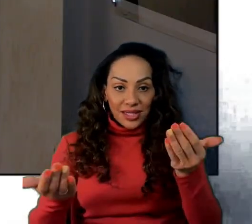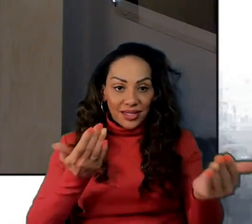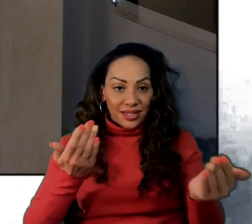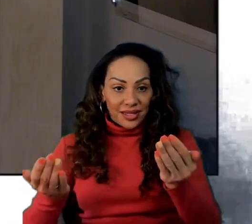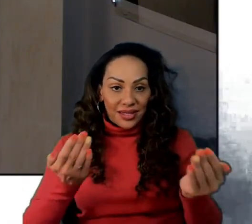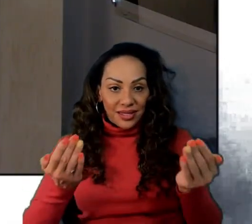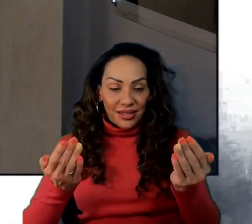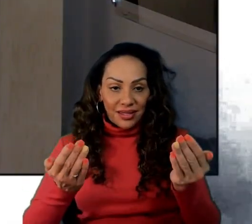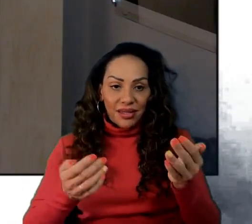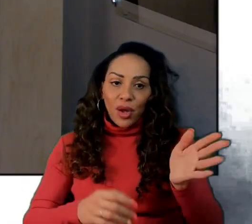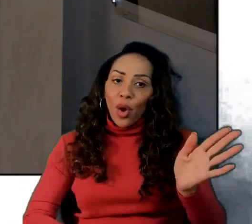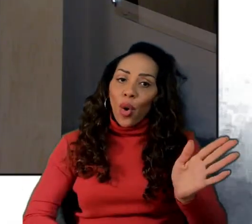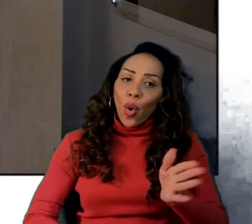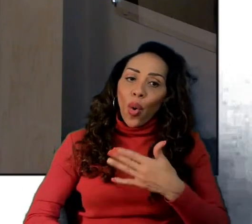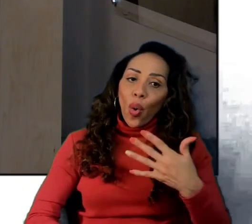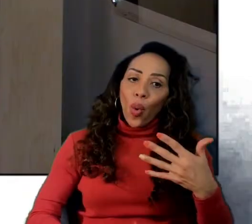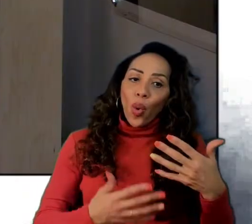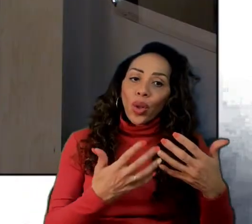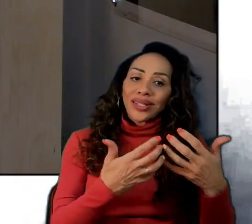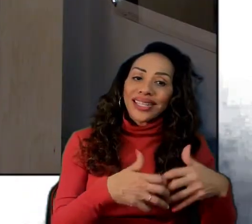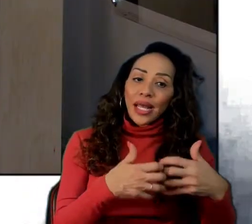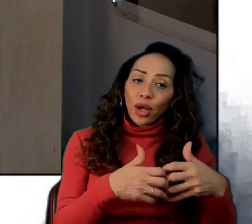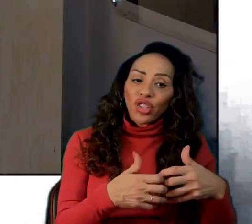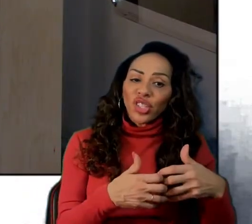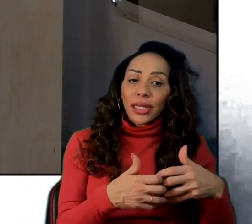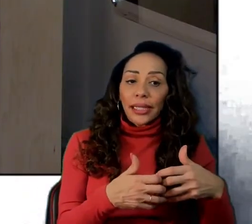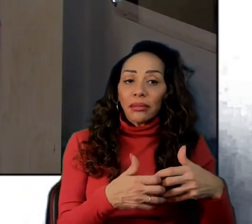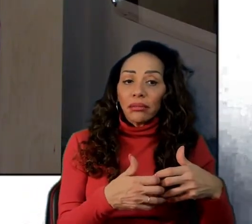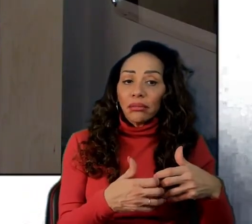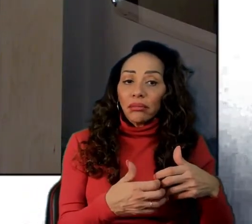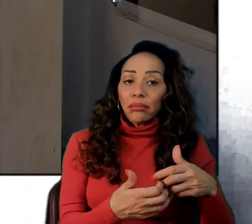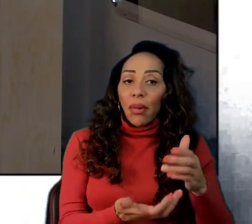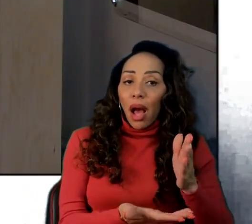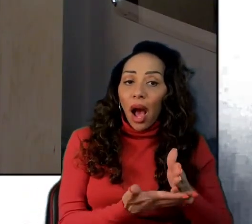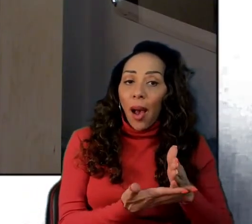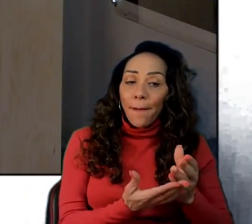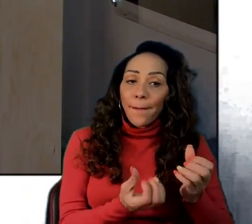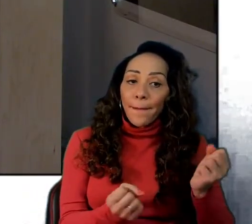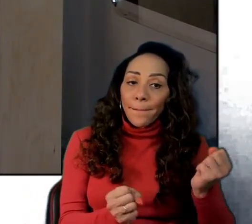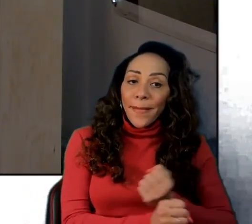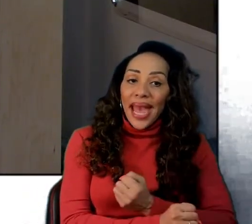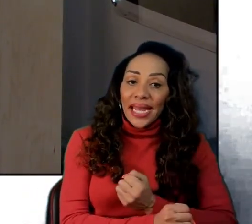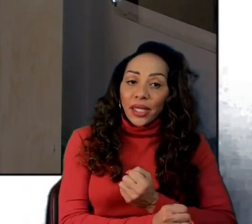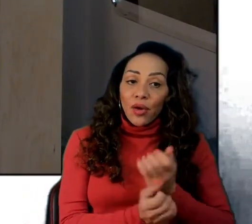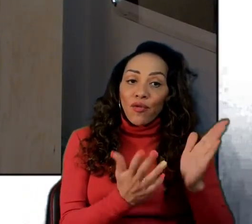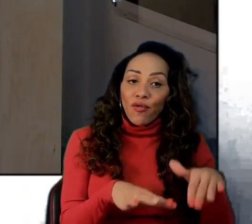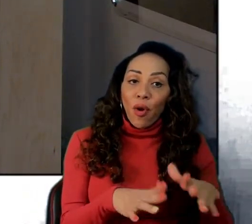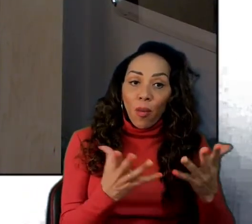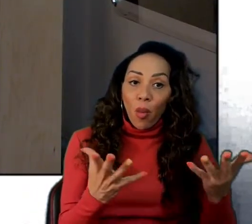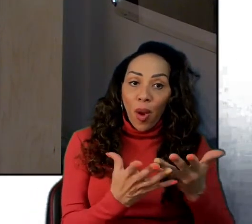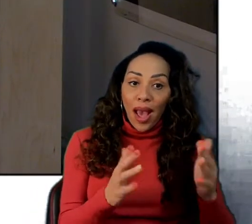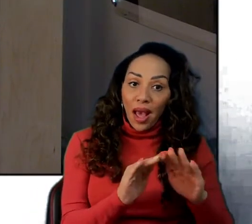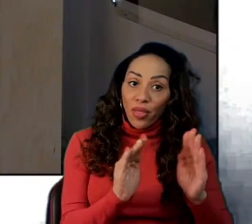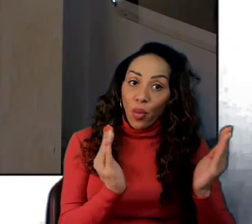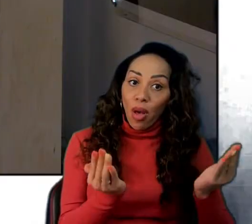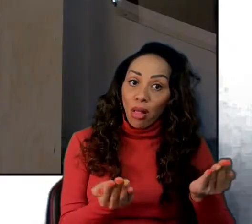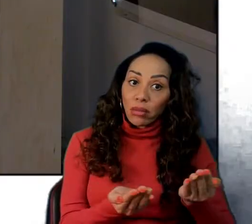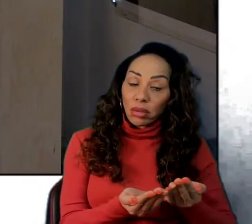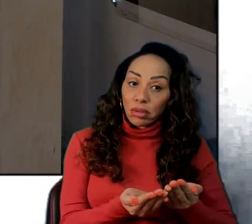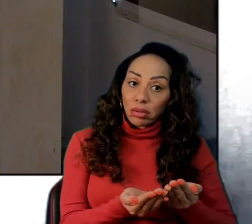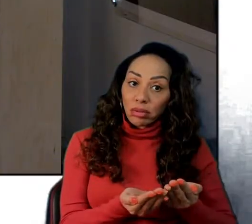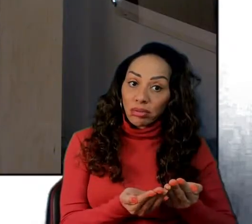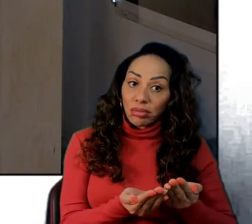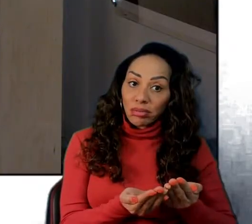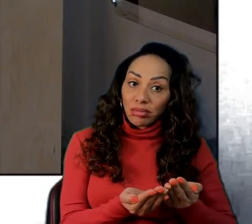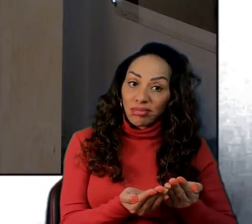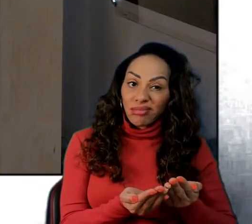technology is made with materials that are in some way natural and of the world. So I'm wondering whether this